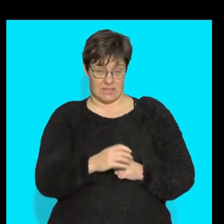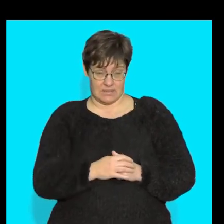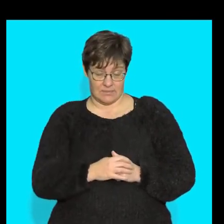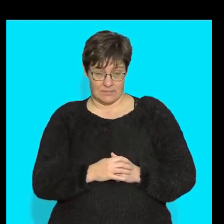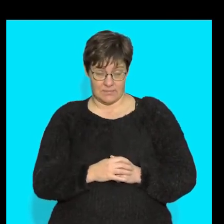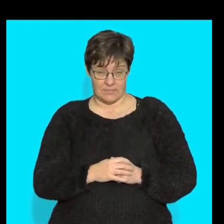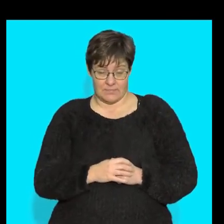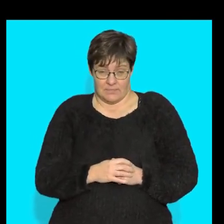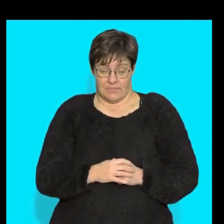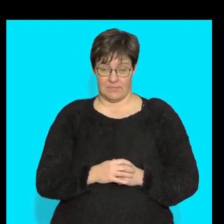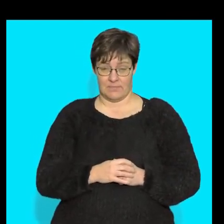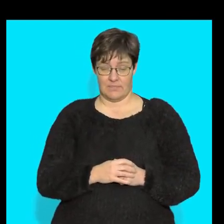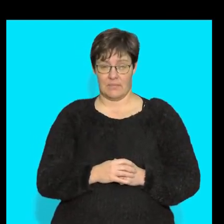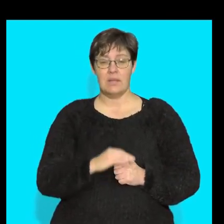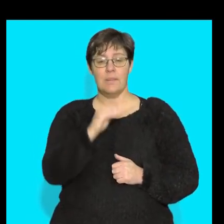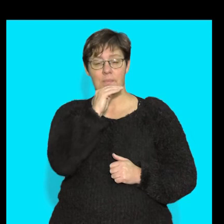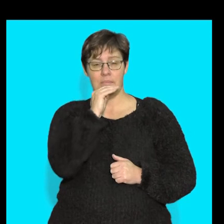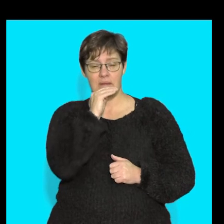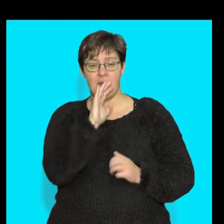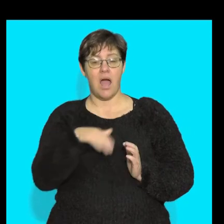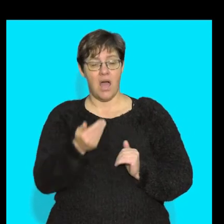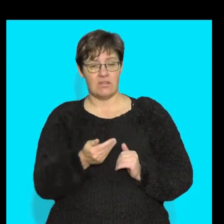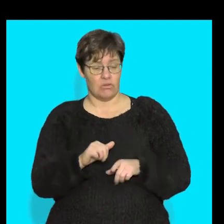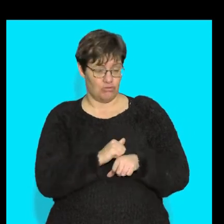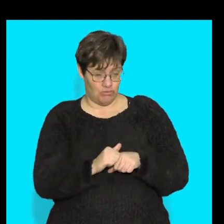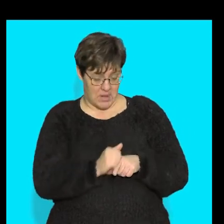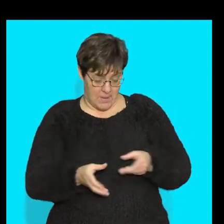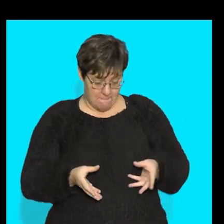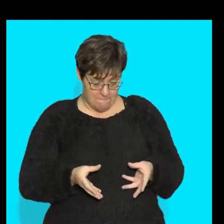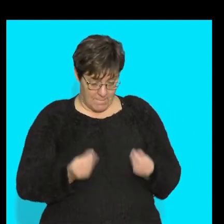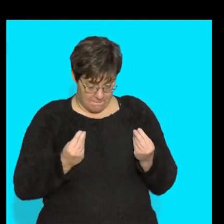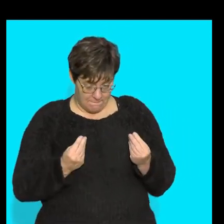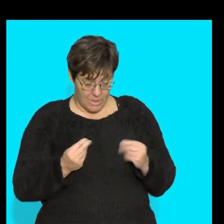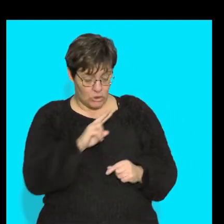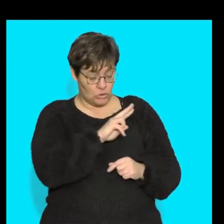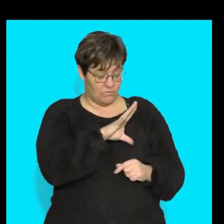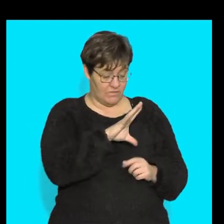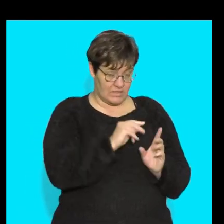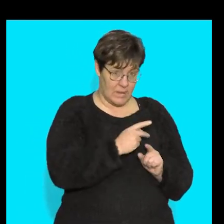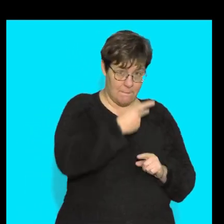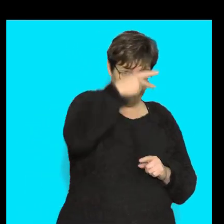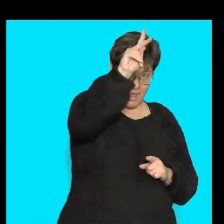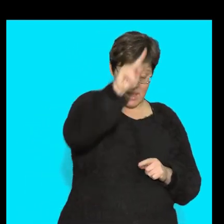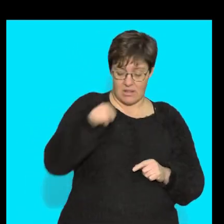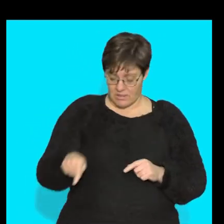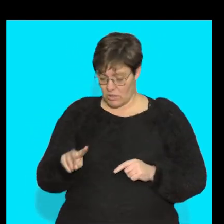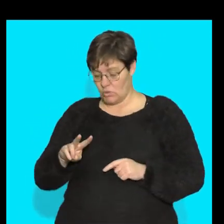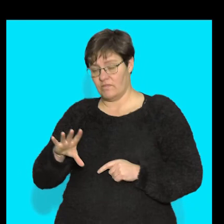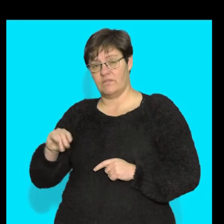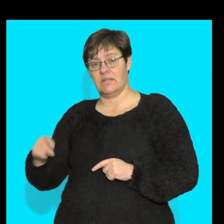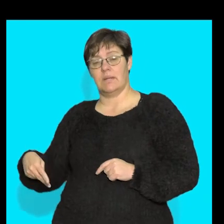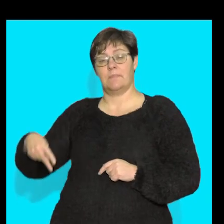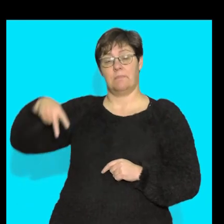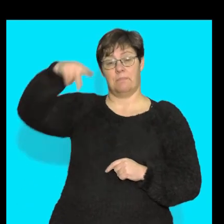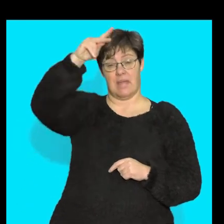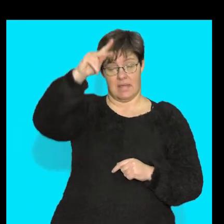simple terms, it means after they get the training, then they pay 250, and then the person